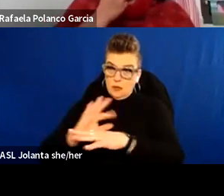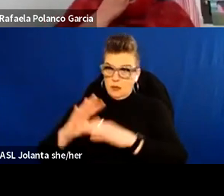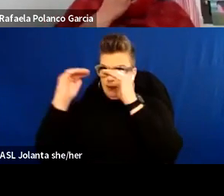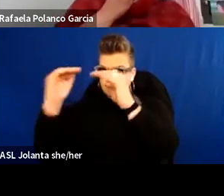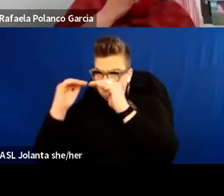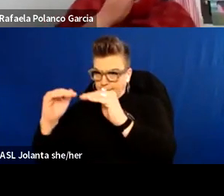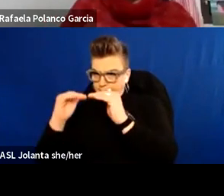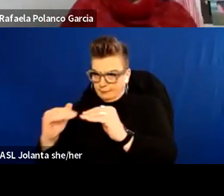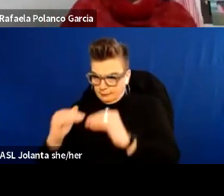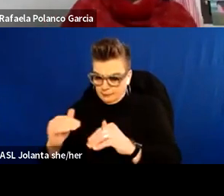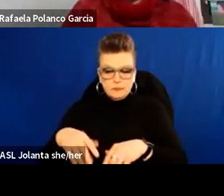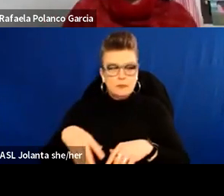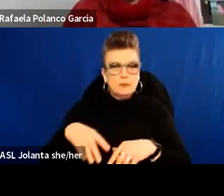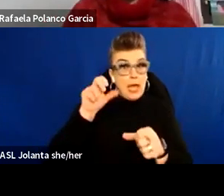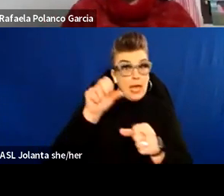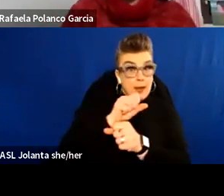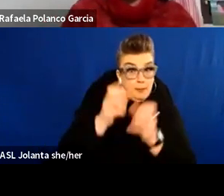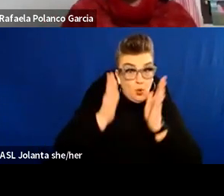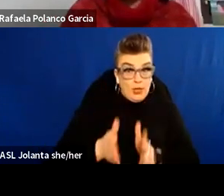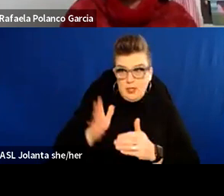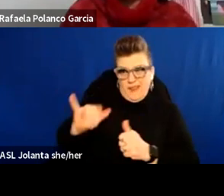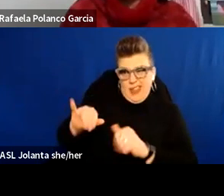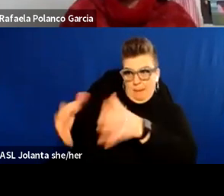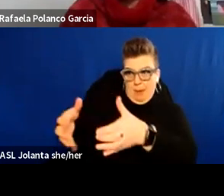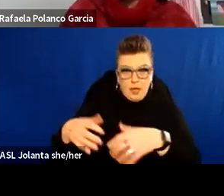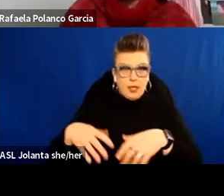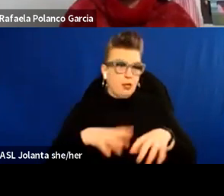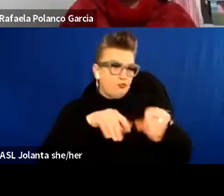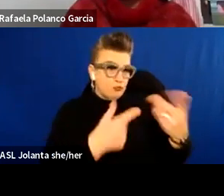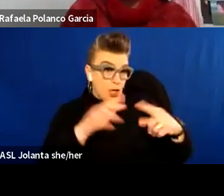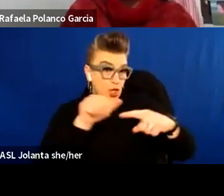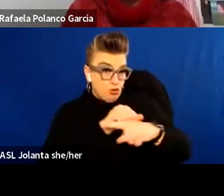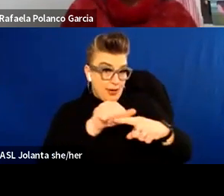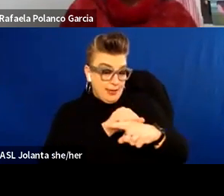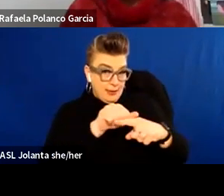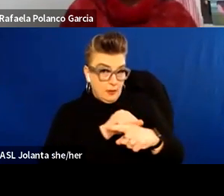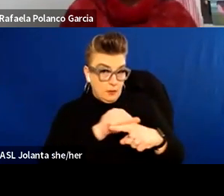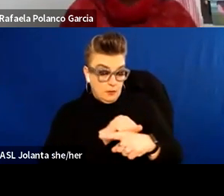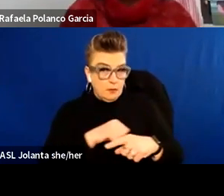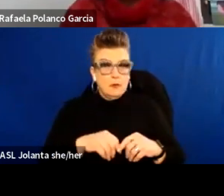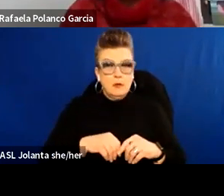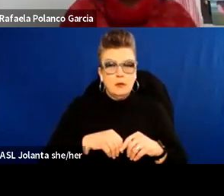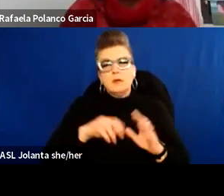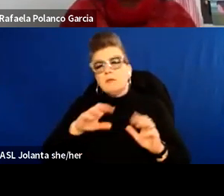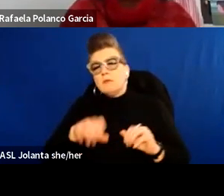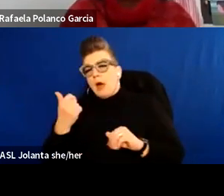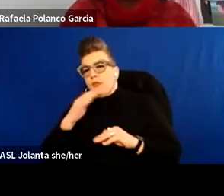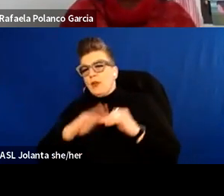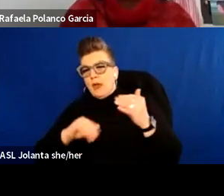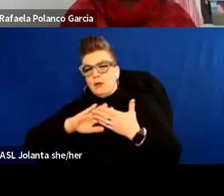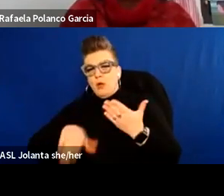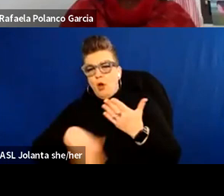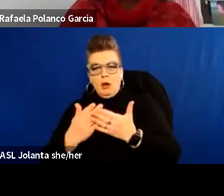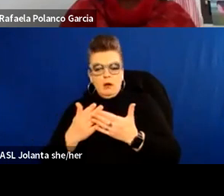employees of that body uh will receive aside from all the